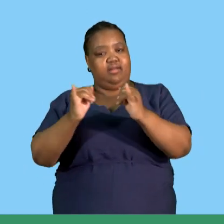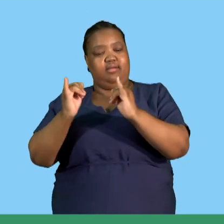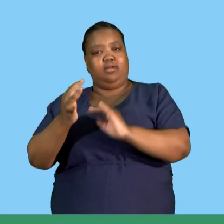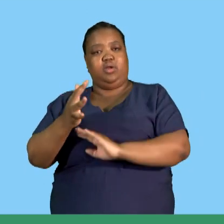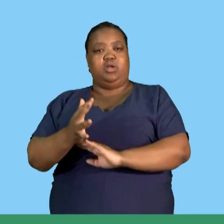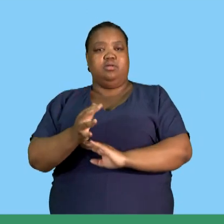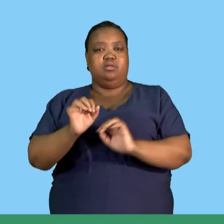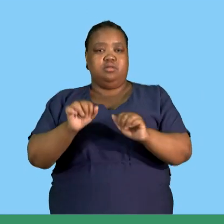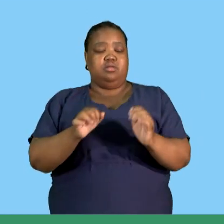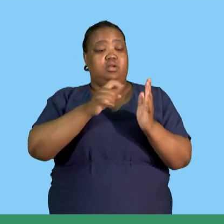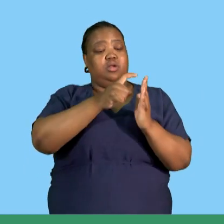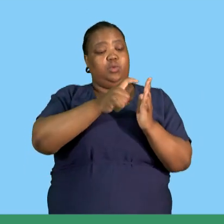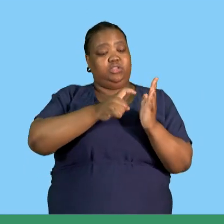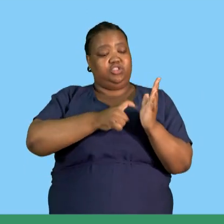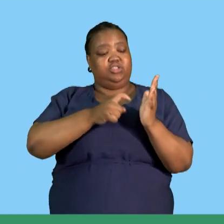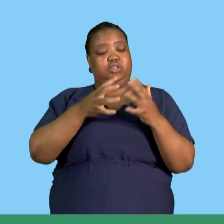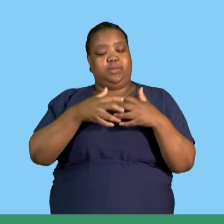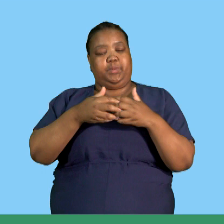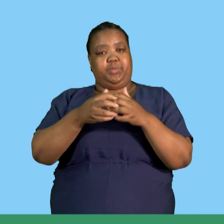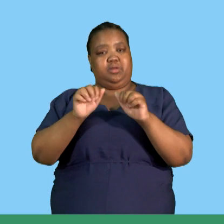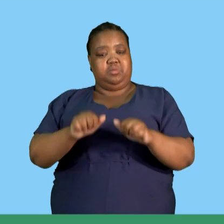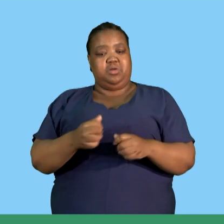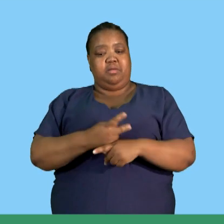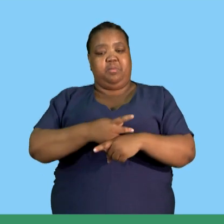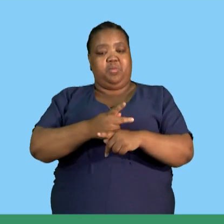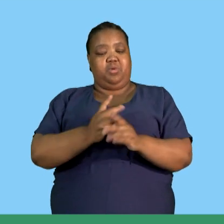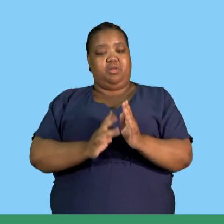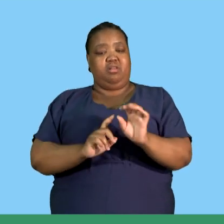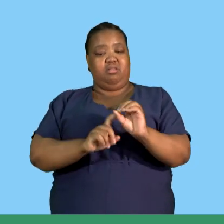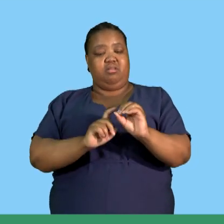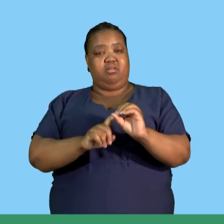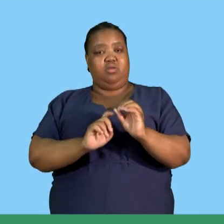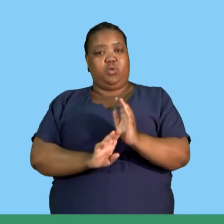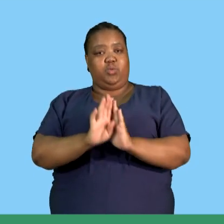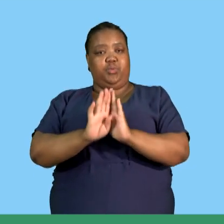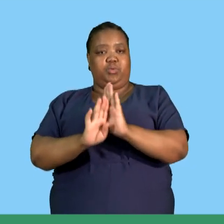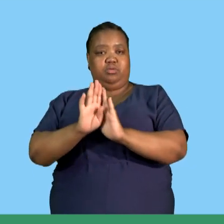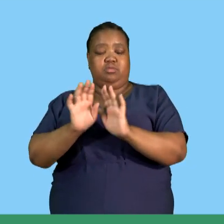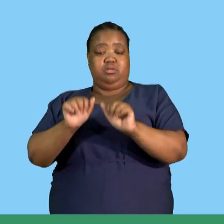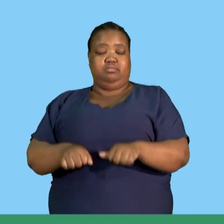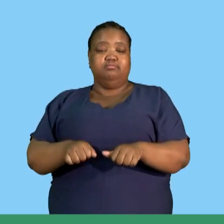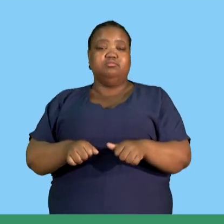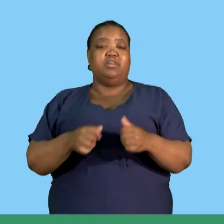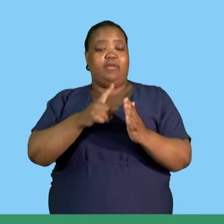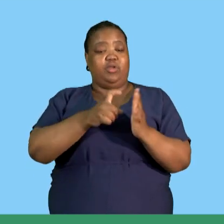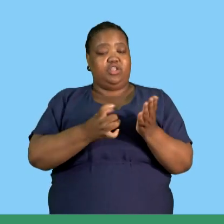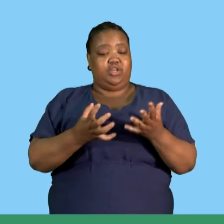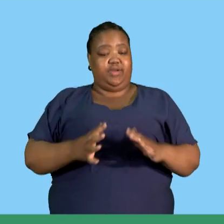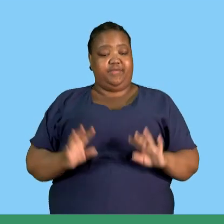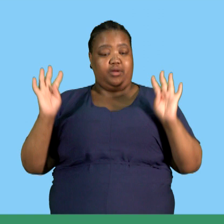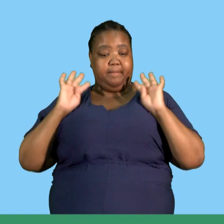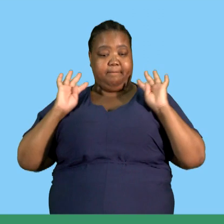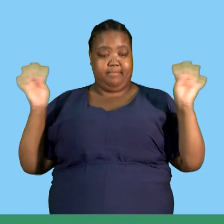Design a questionnaire consisting of questions on how to improve the quality of their products and distribute it to the panel